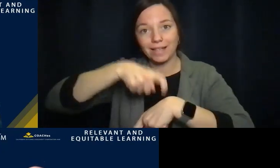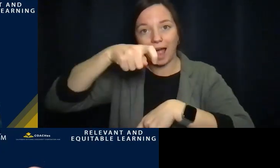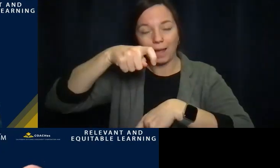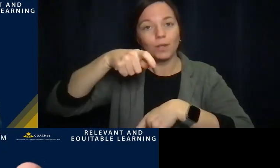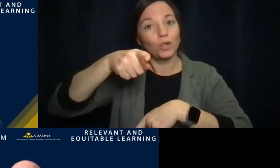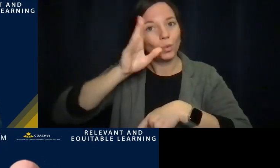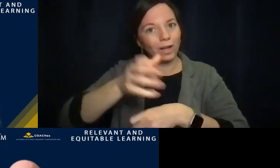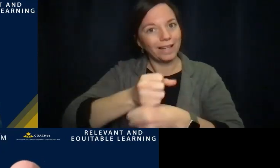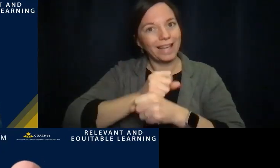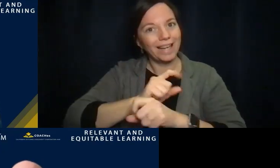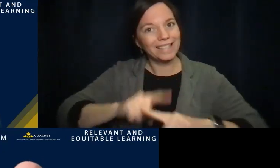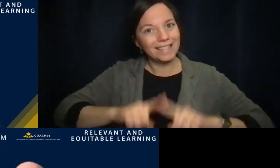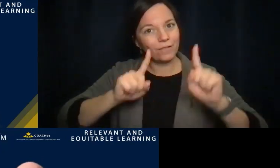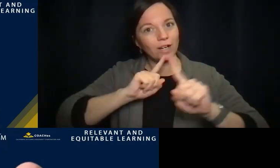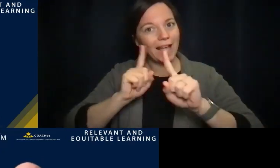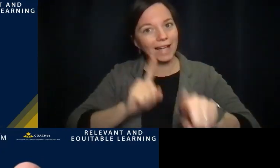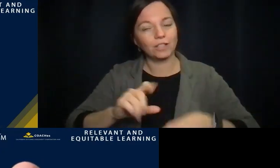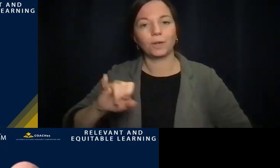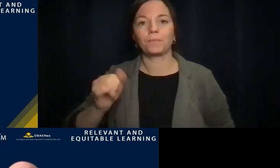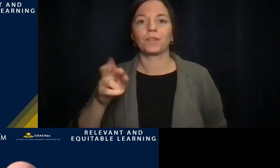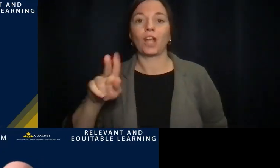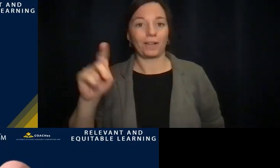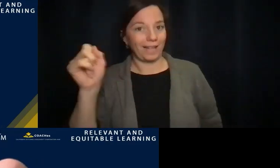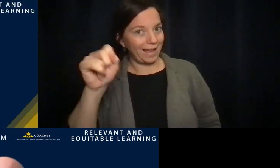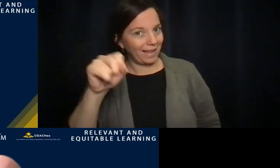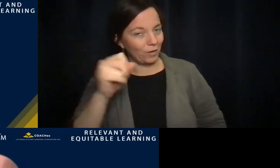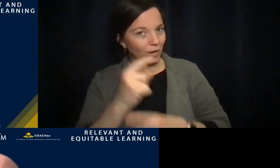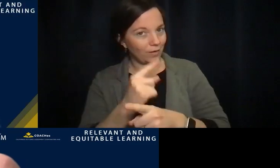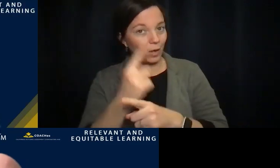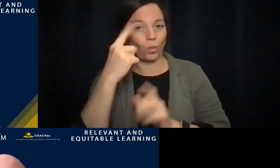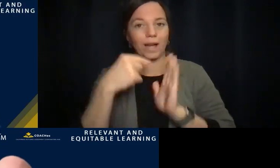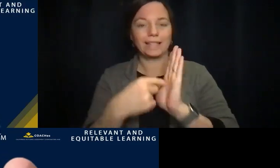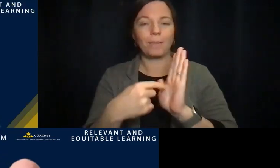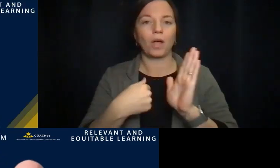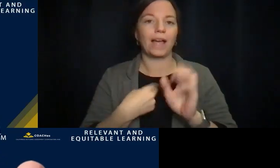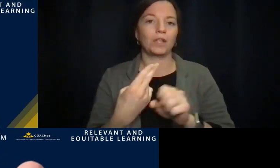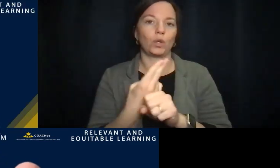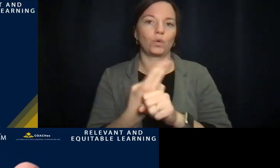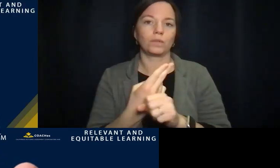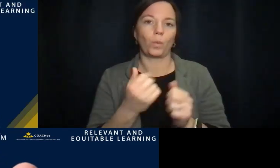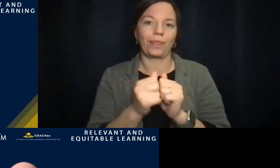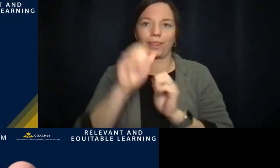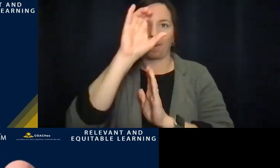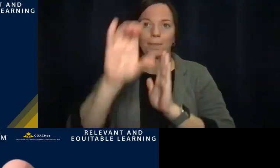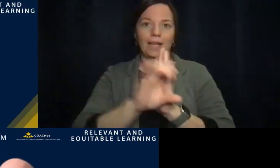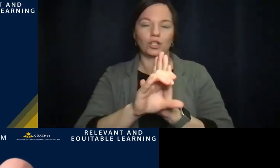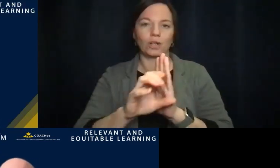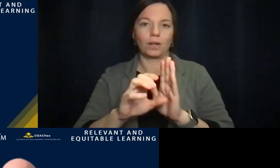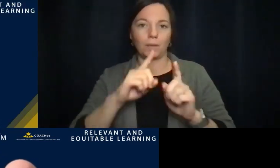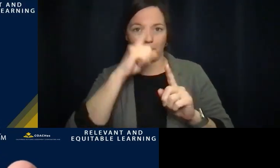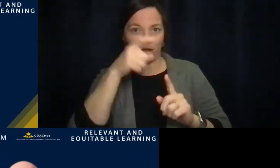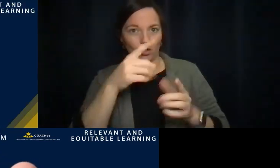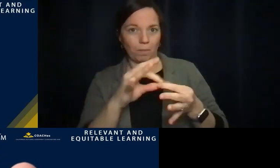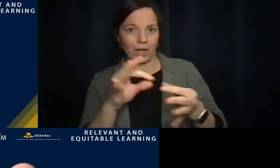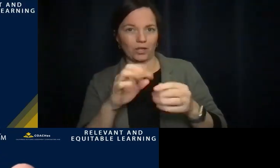answer. Right. Yeah, well, I used an example of a picture because you mentioned it, but that obviously, again, applies